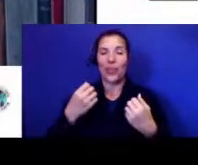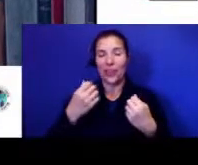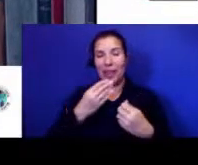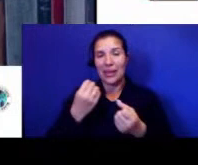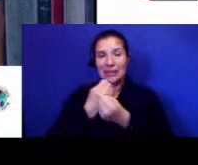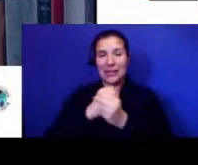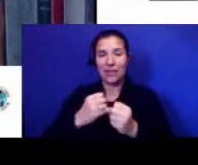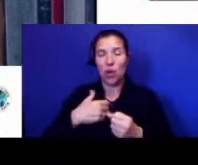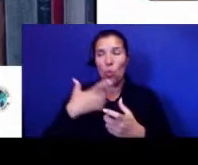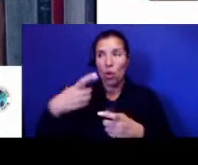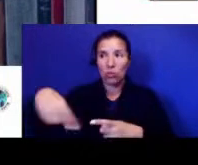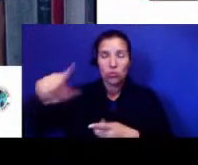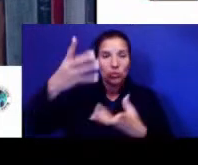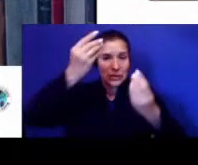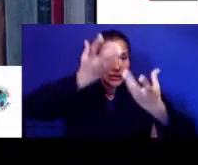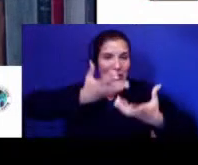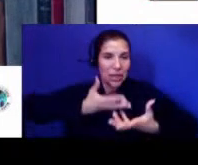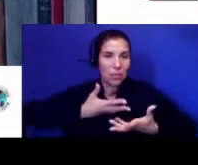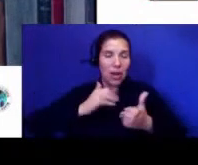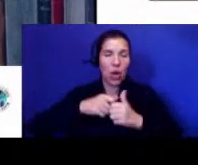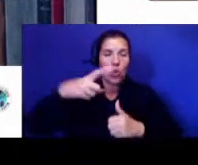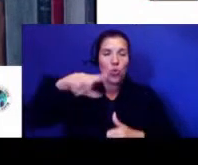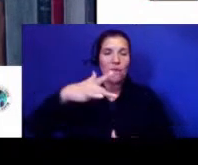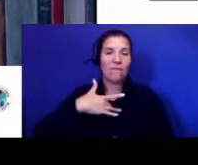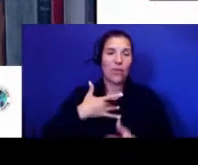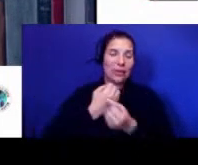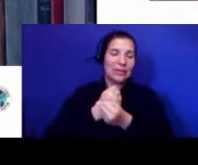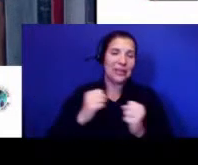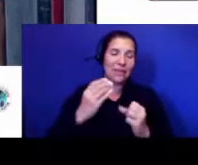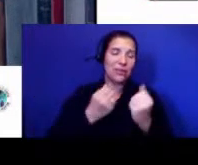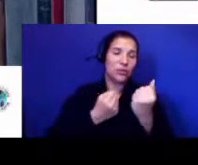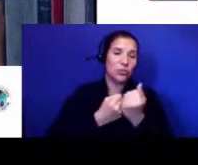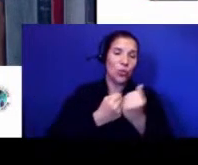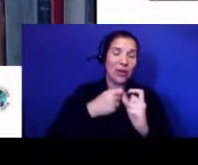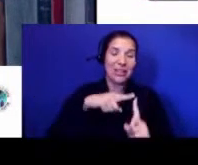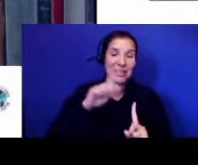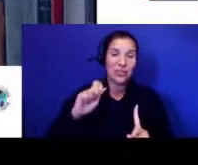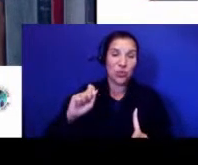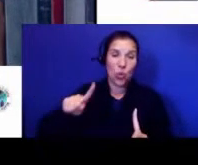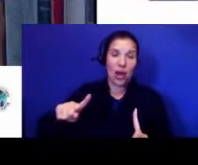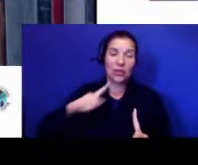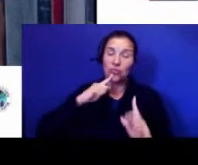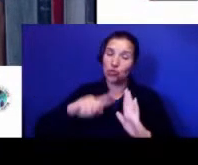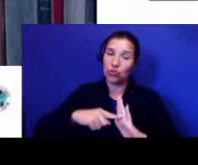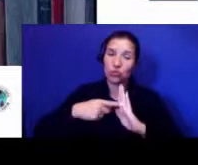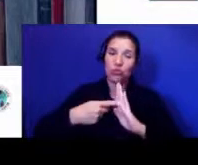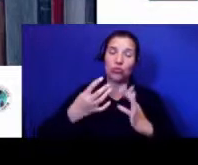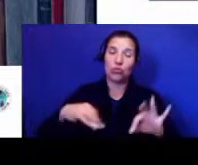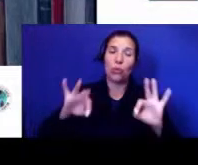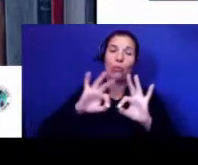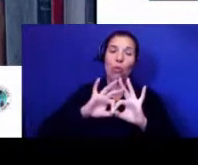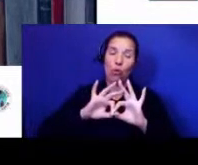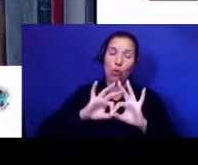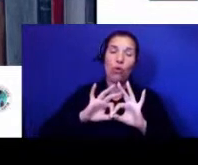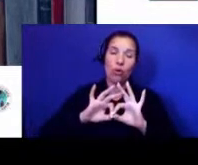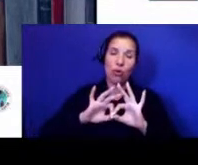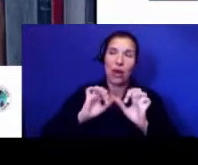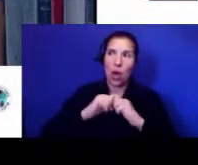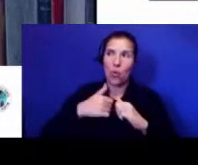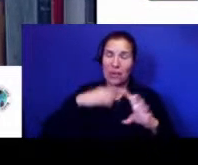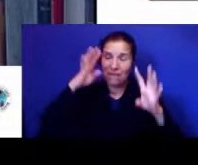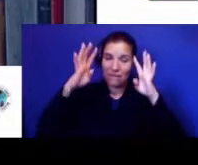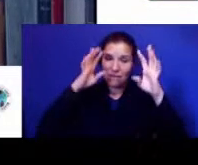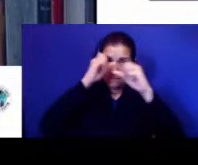what makes you feel safe and supported. This question is an important starting place for how we can envision and create a climate